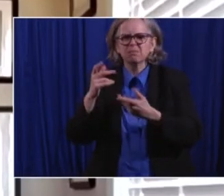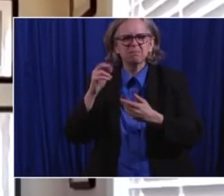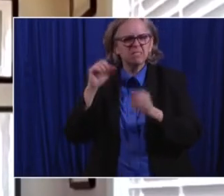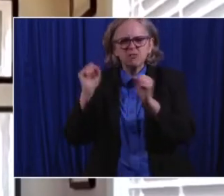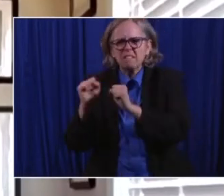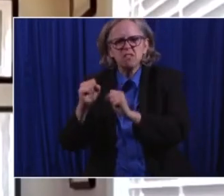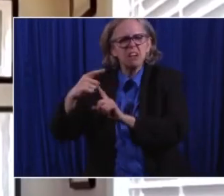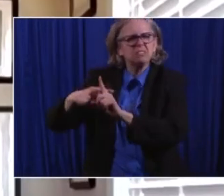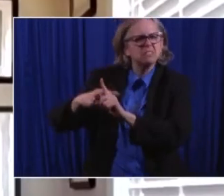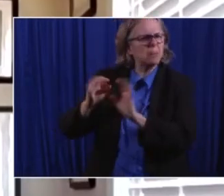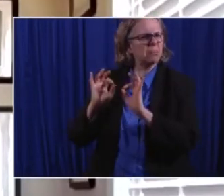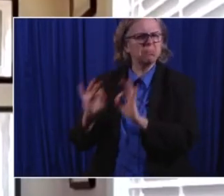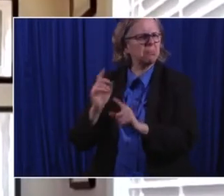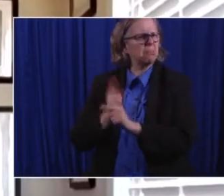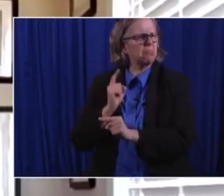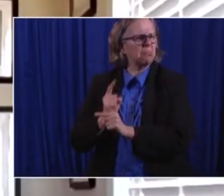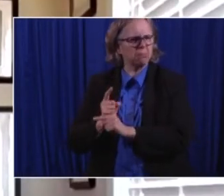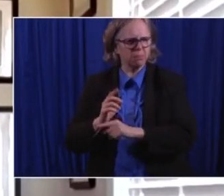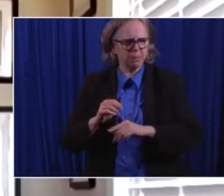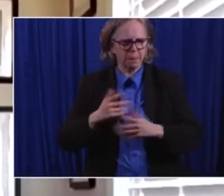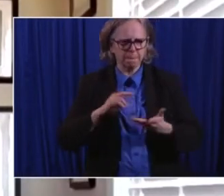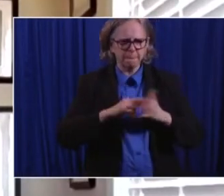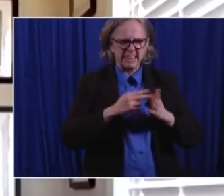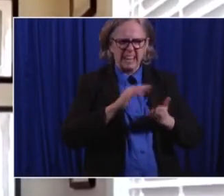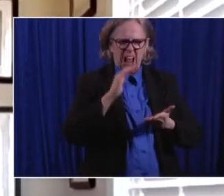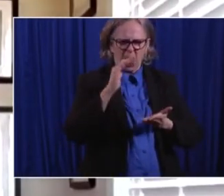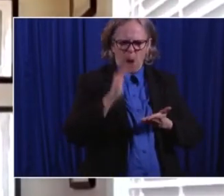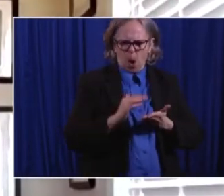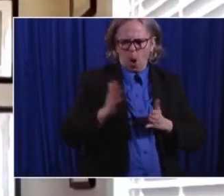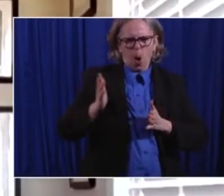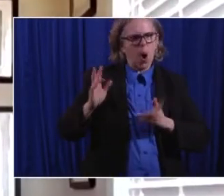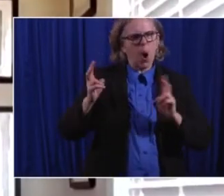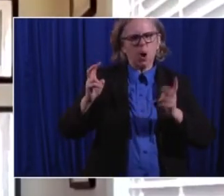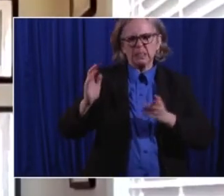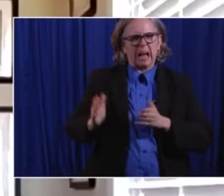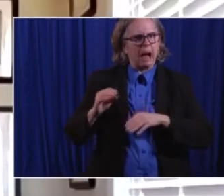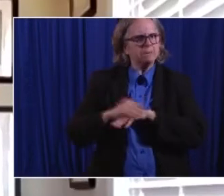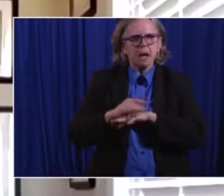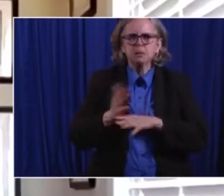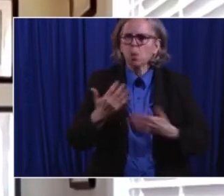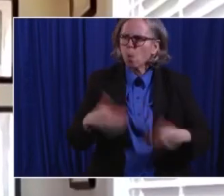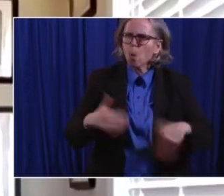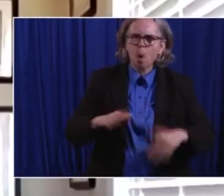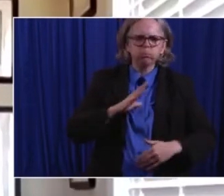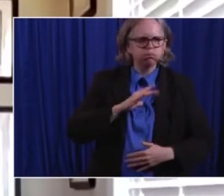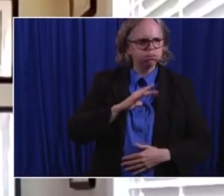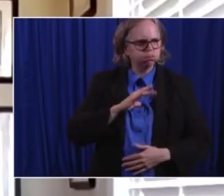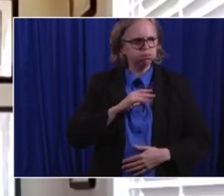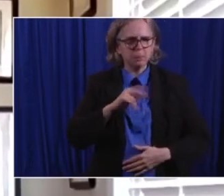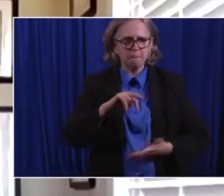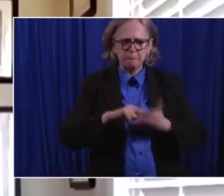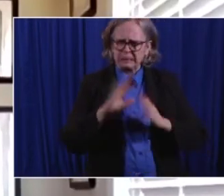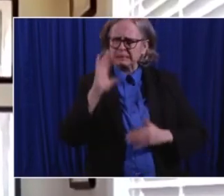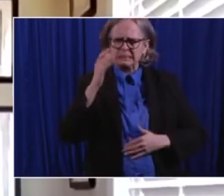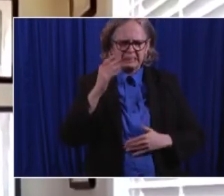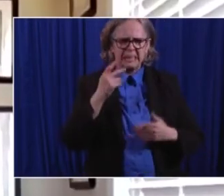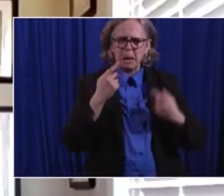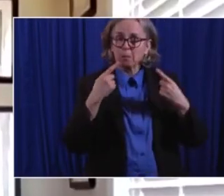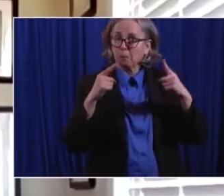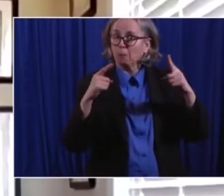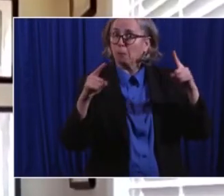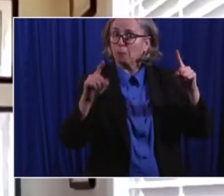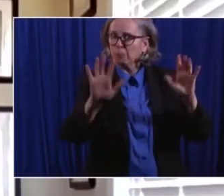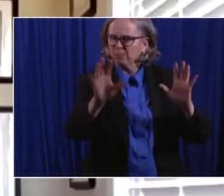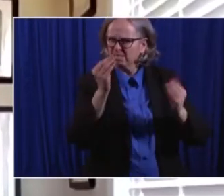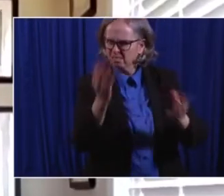way of side effects. And importantly, it appears to be very effective. Now, it appears to be